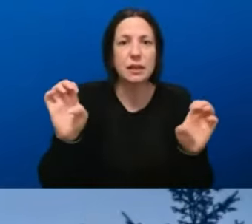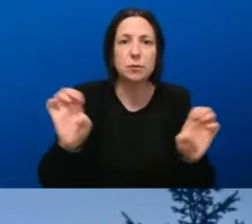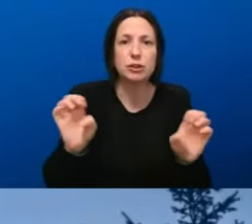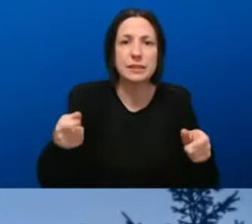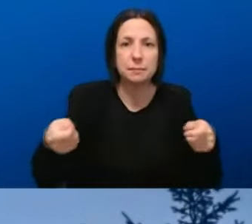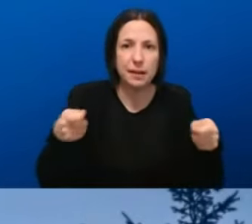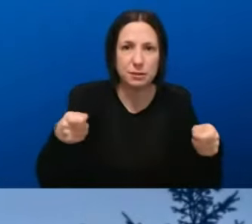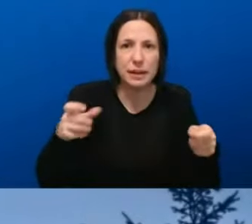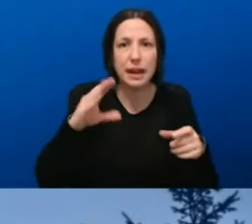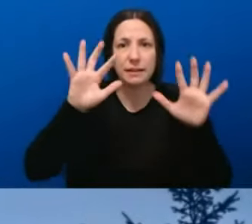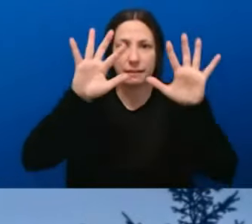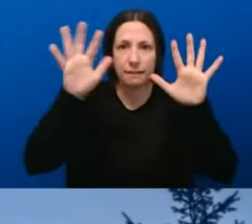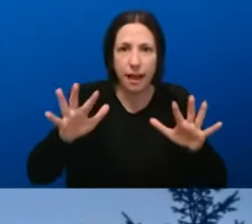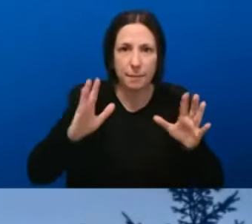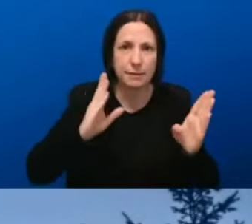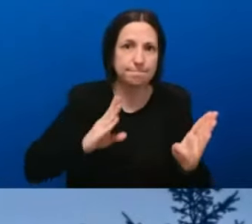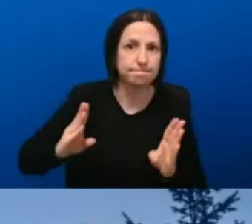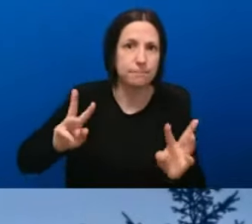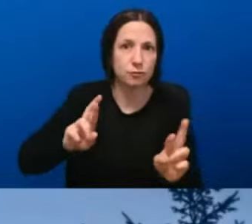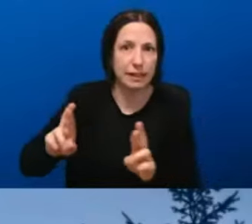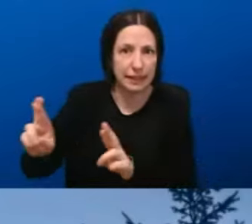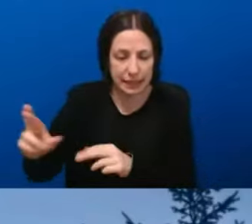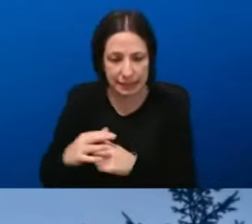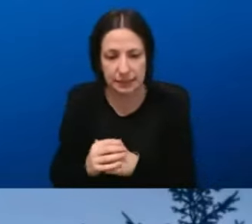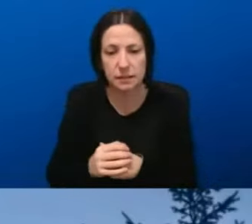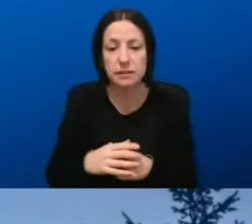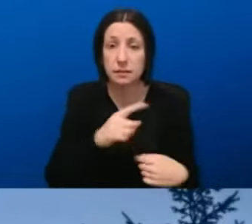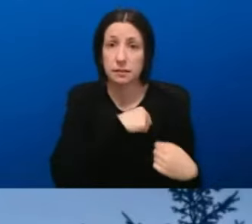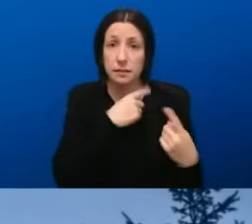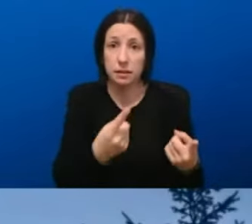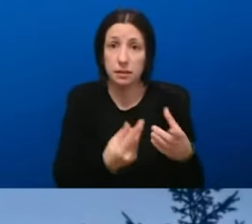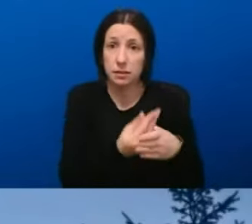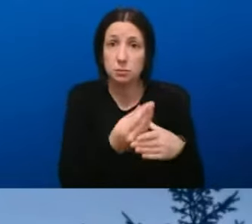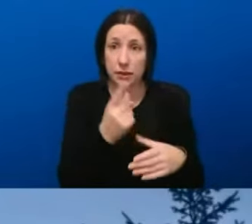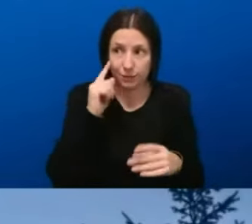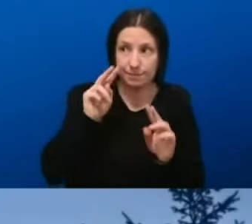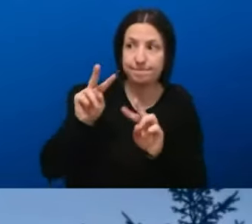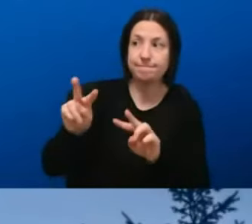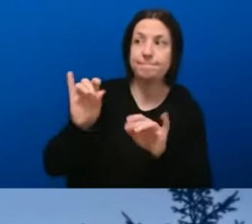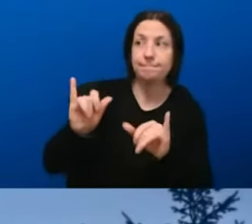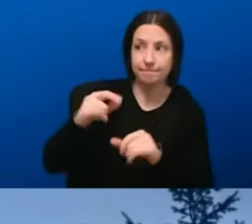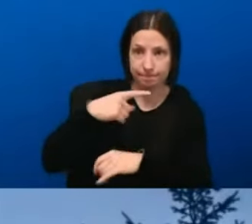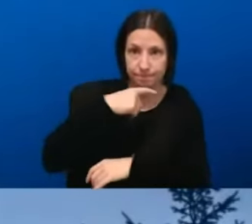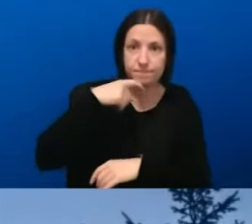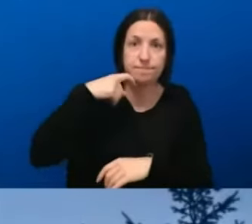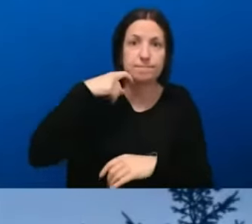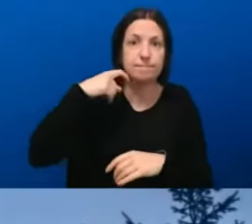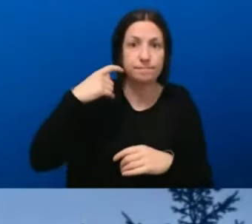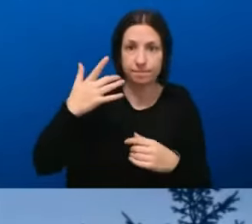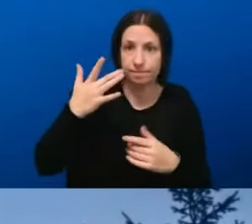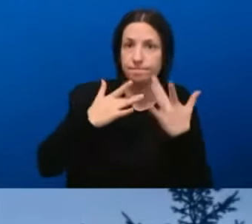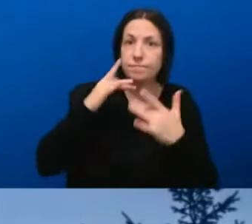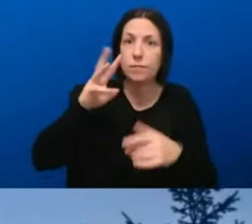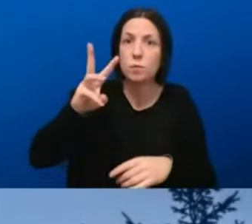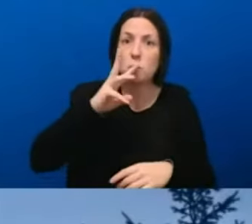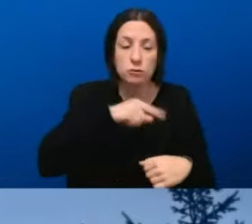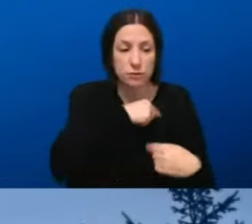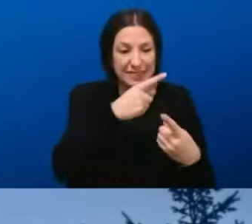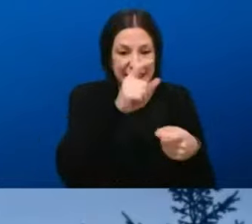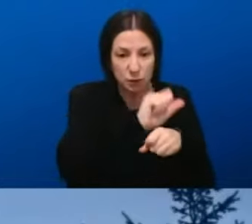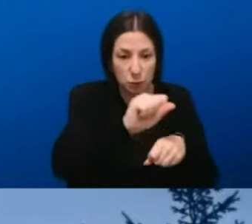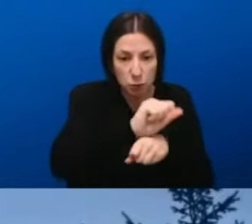been engaged with communities from the start, early in the spring, discussing drought as a concern. Communities are aware of that